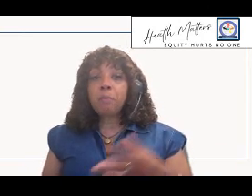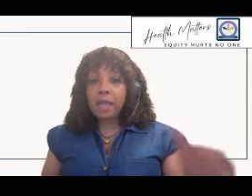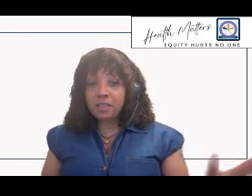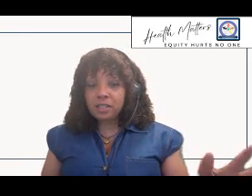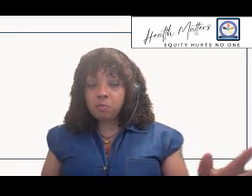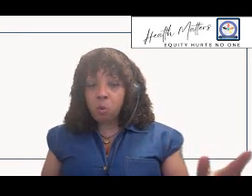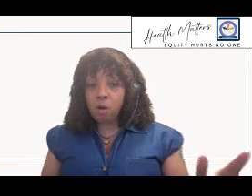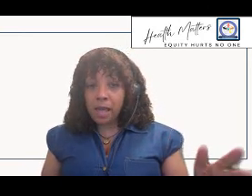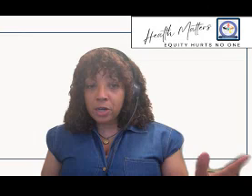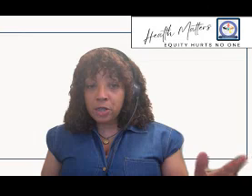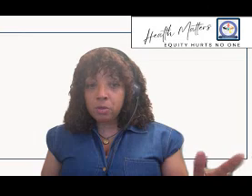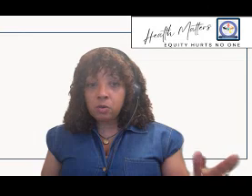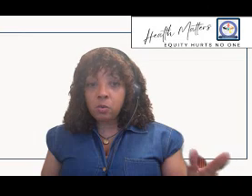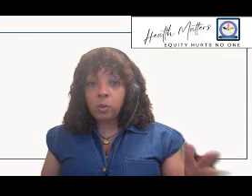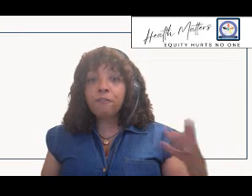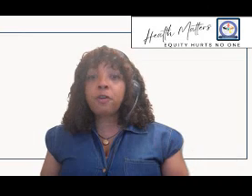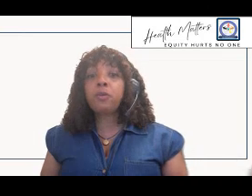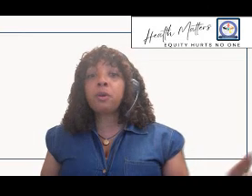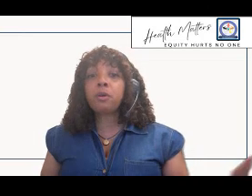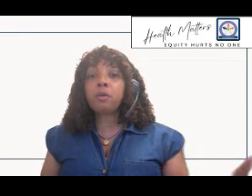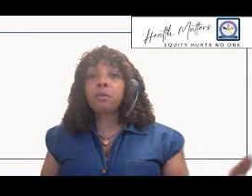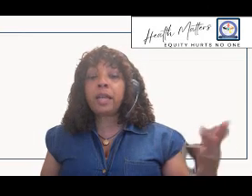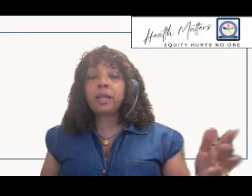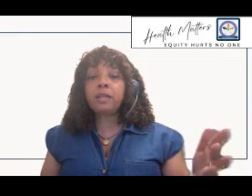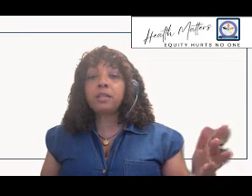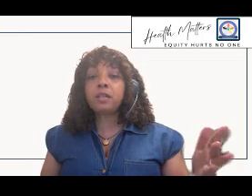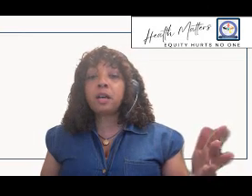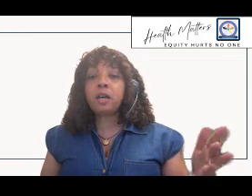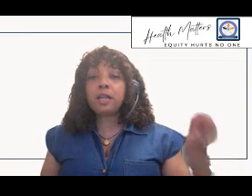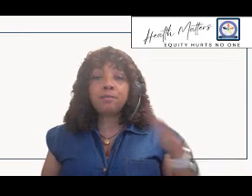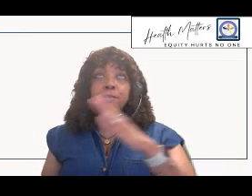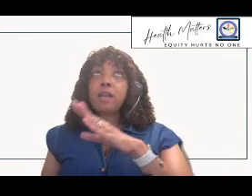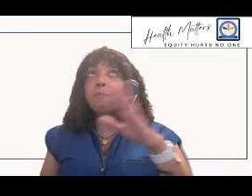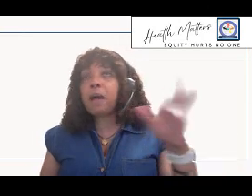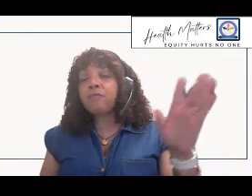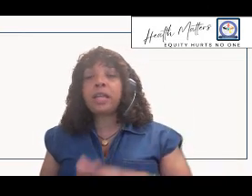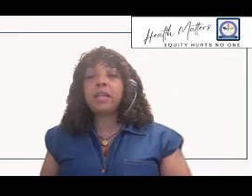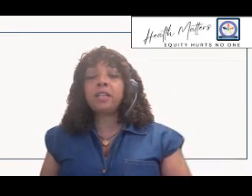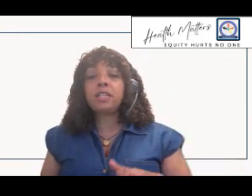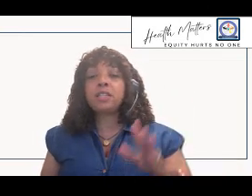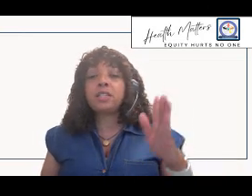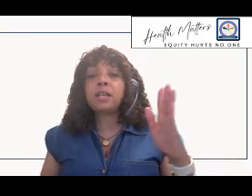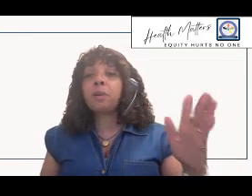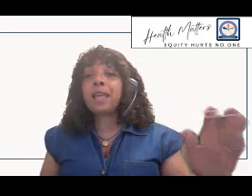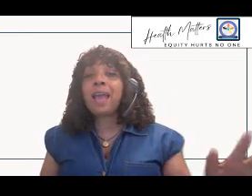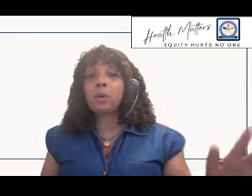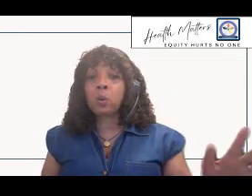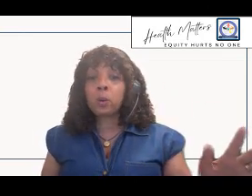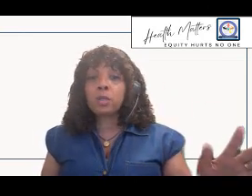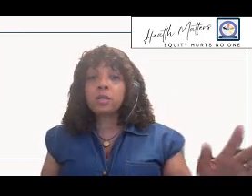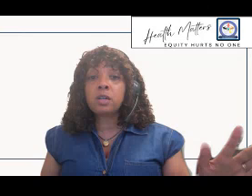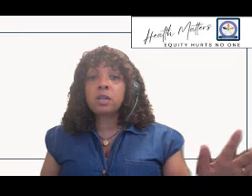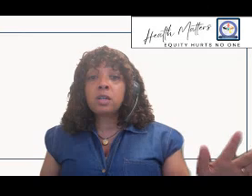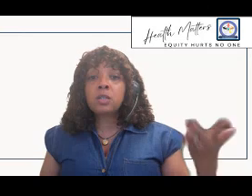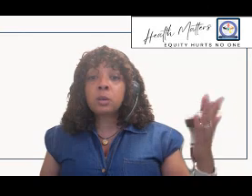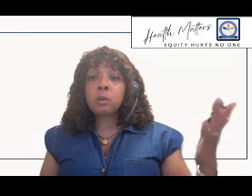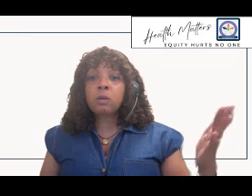To make this more manageable, we further created and kind of bifurcated these separate